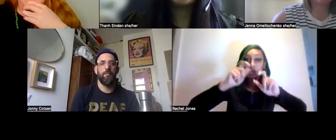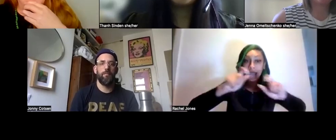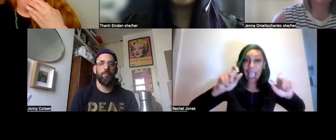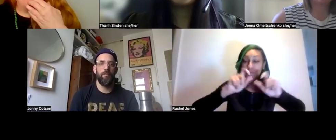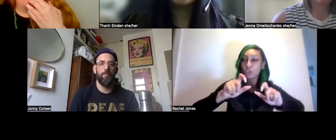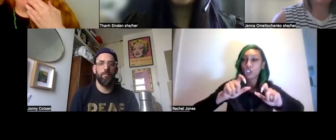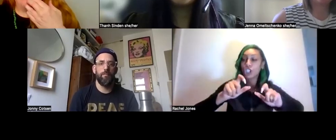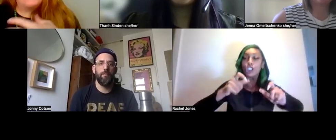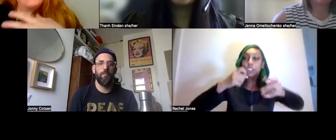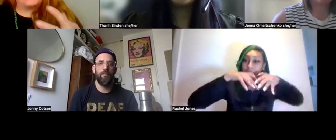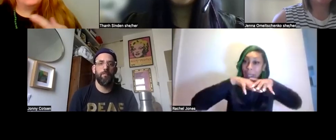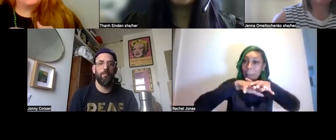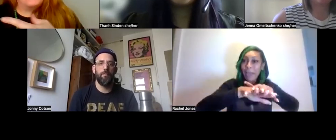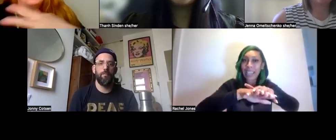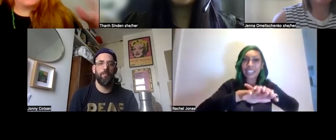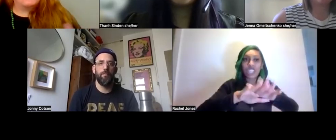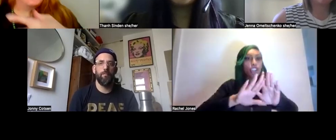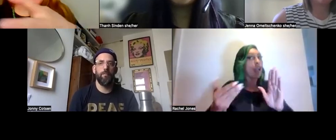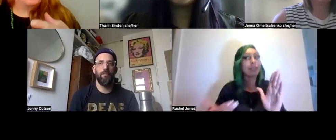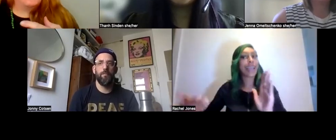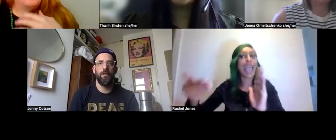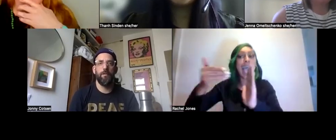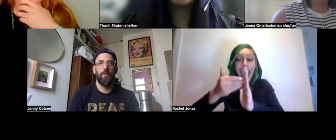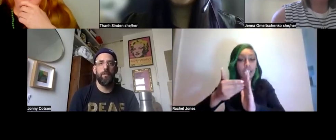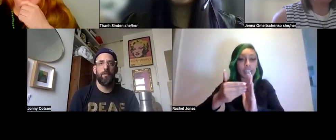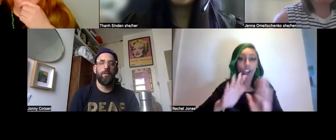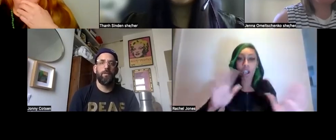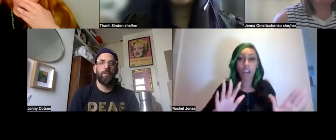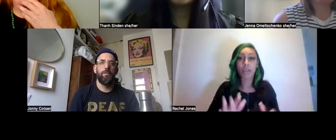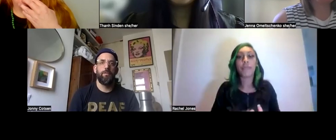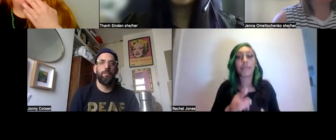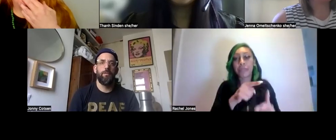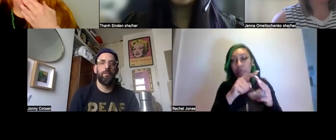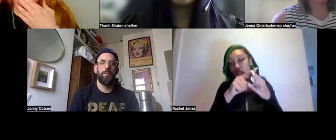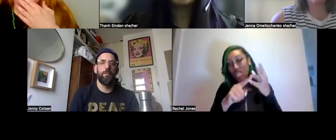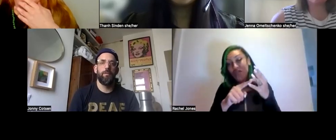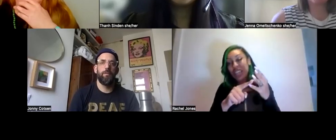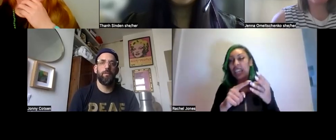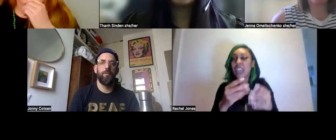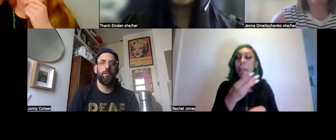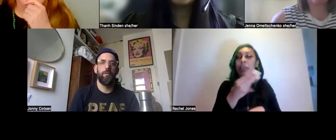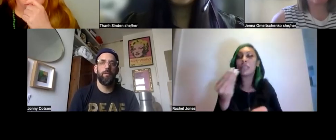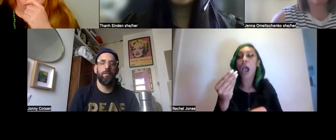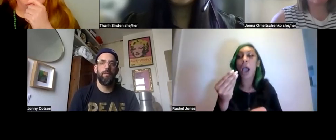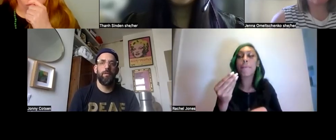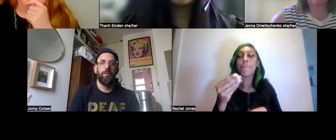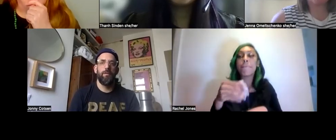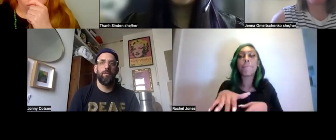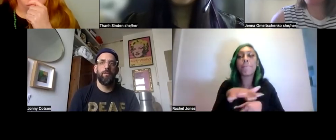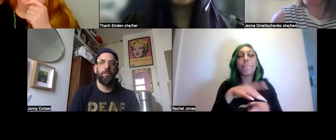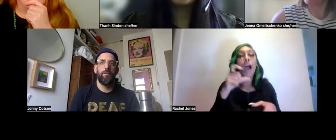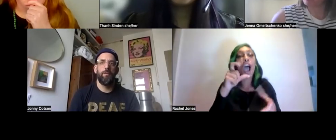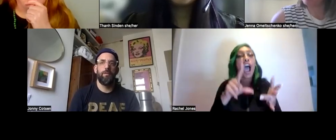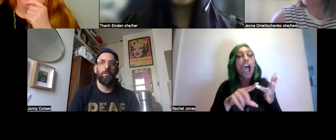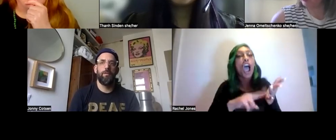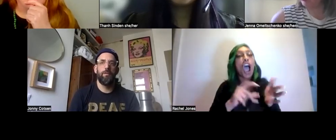add-on. But what are some of the conditions, and this is open to all three of you, what are some of the conditions that you've thrived in that might be a